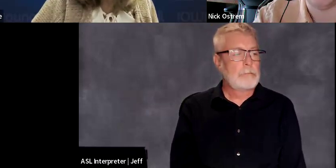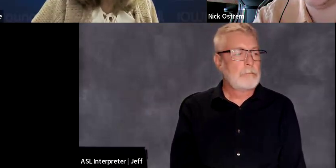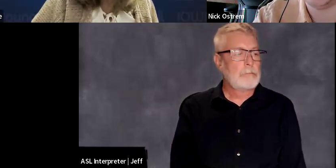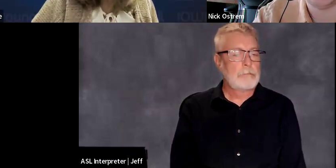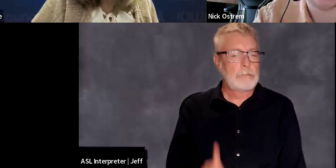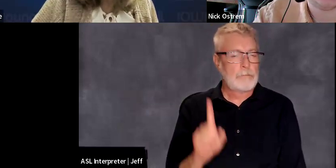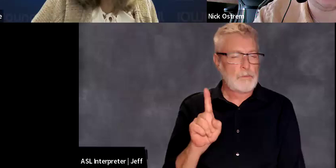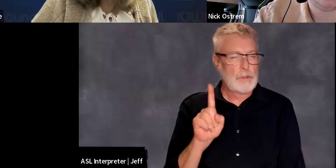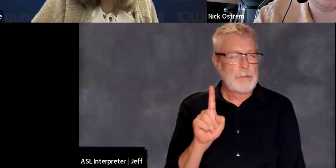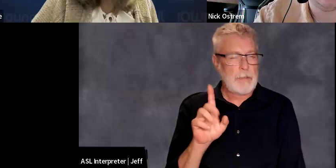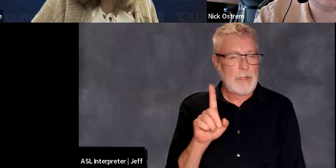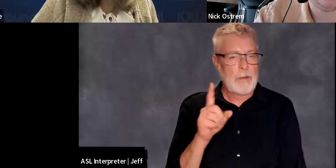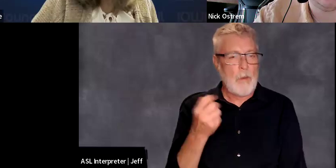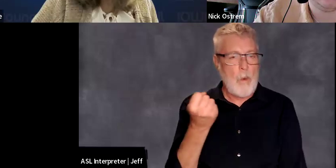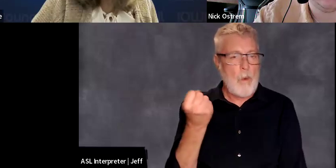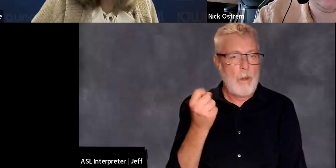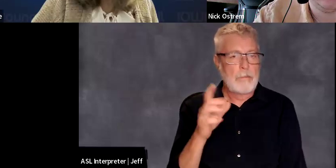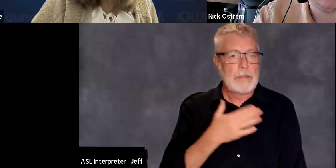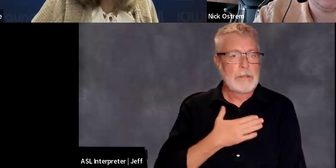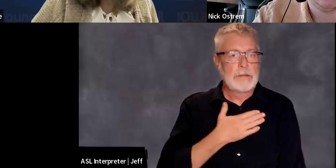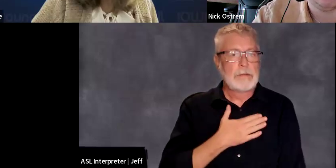Hold on 1 second here.